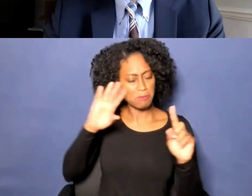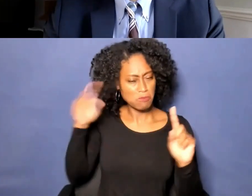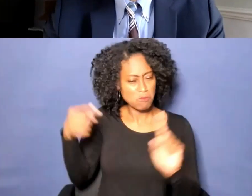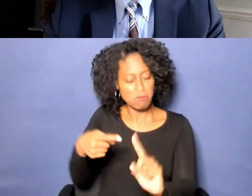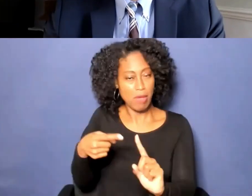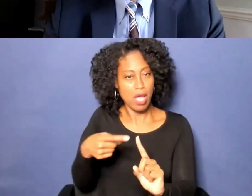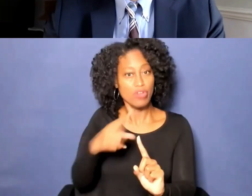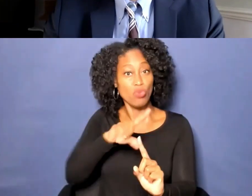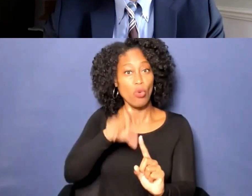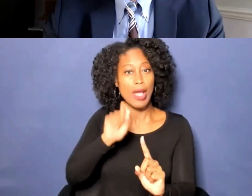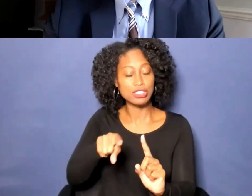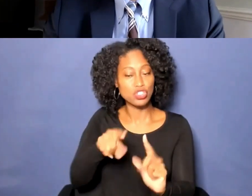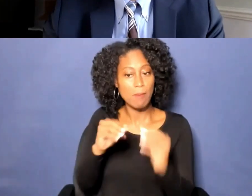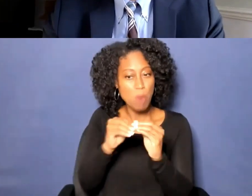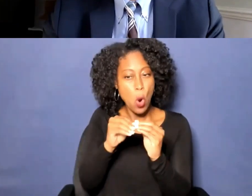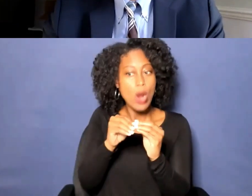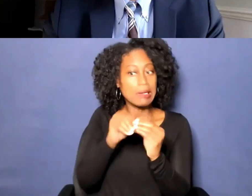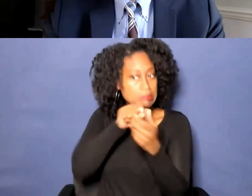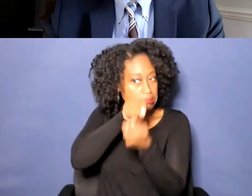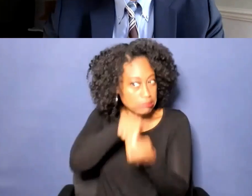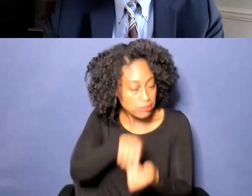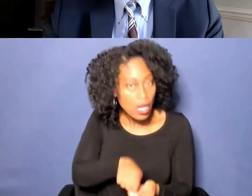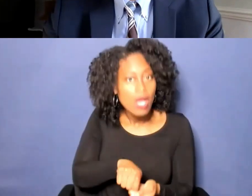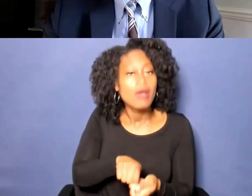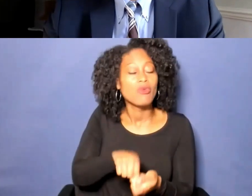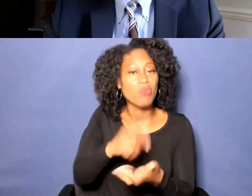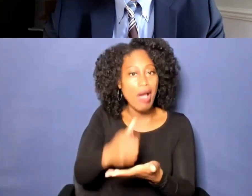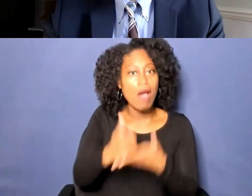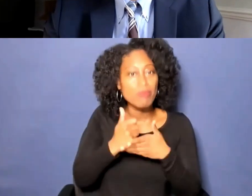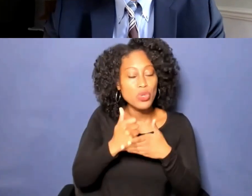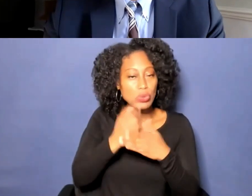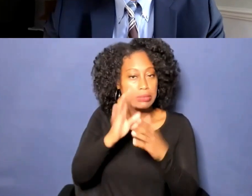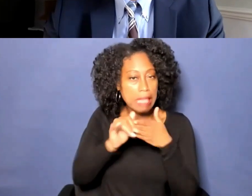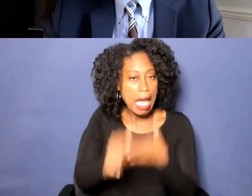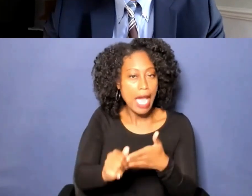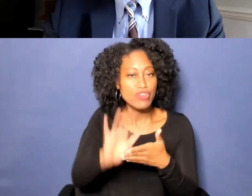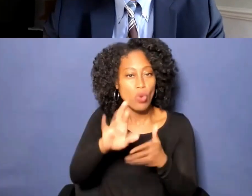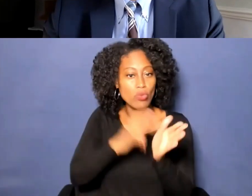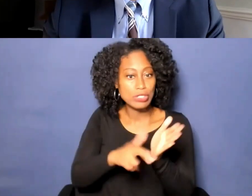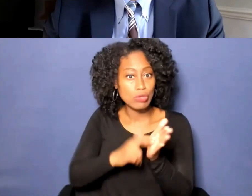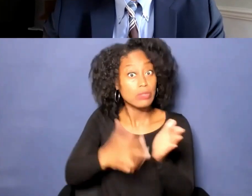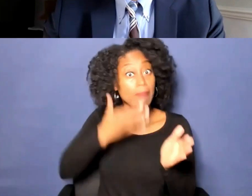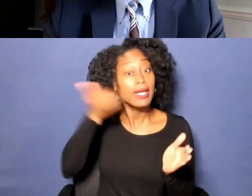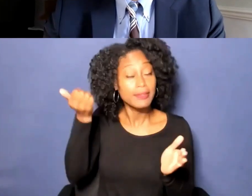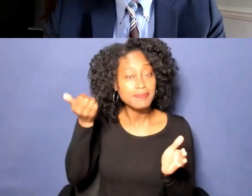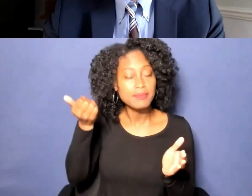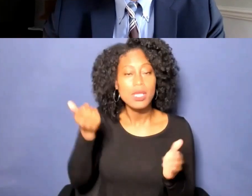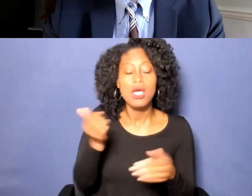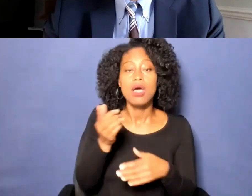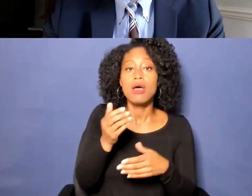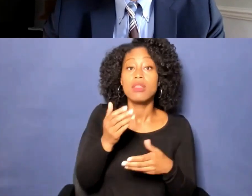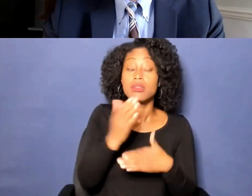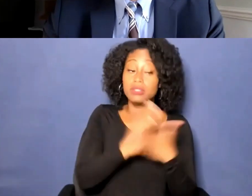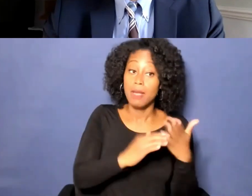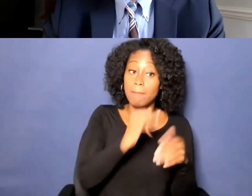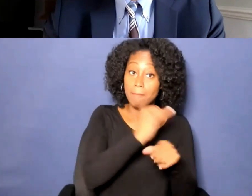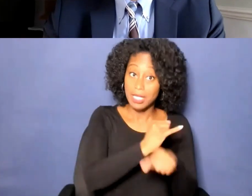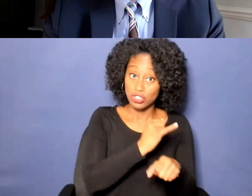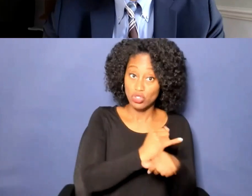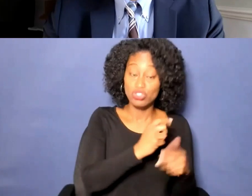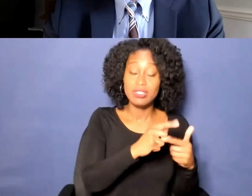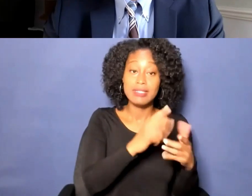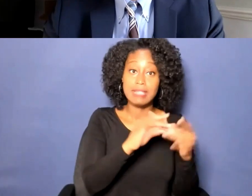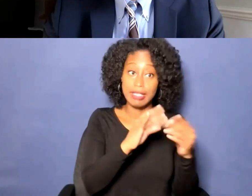are certain types of procedures that in fact your institution has to undertake to be able to make that eligible for